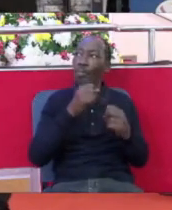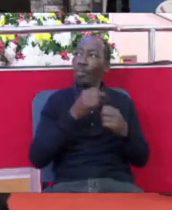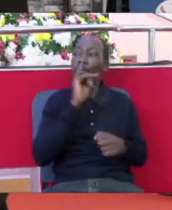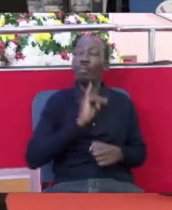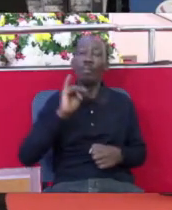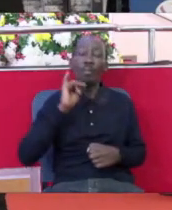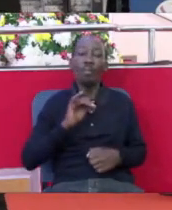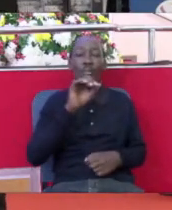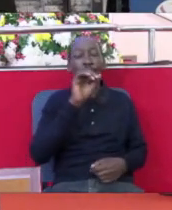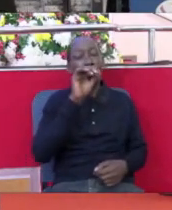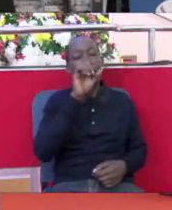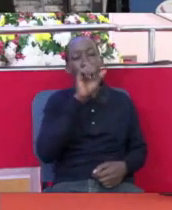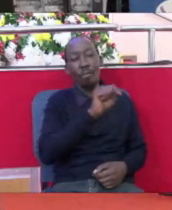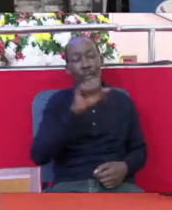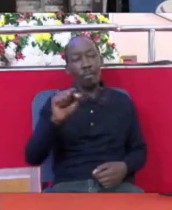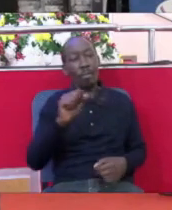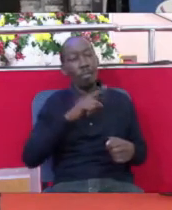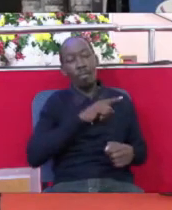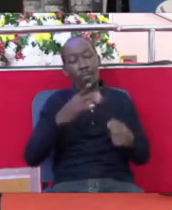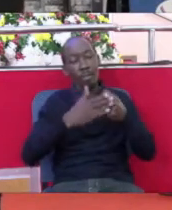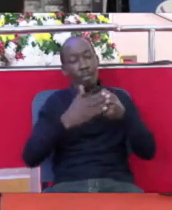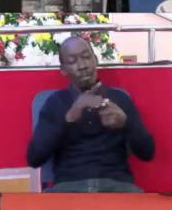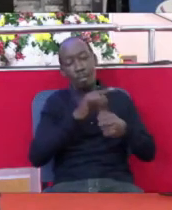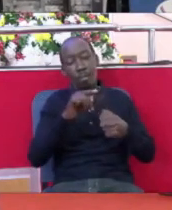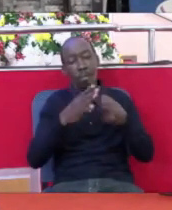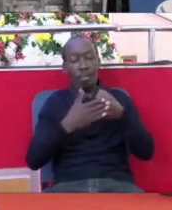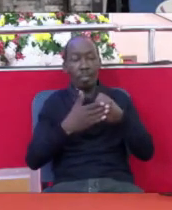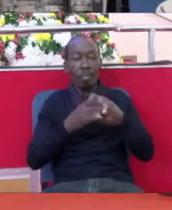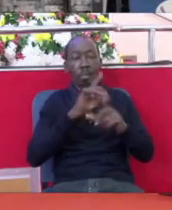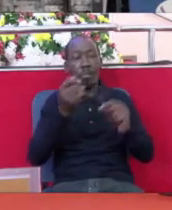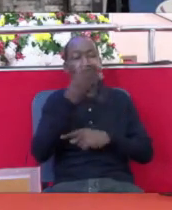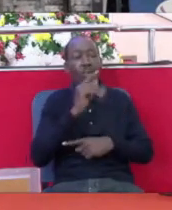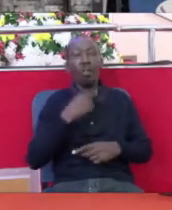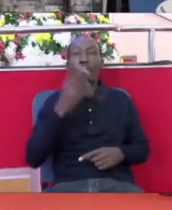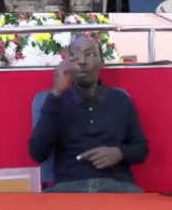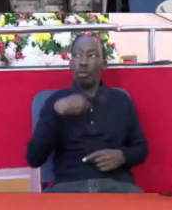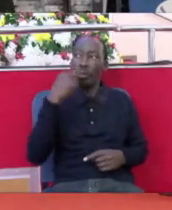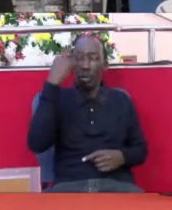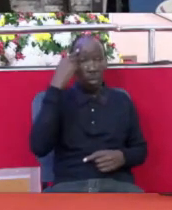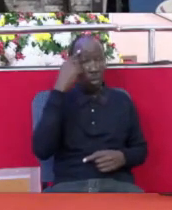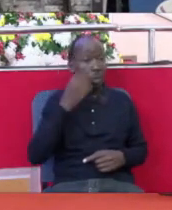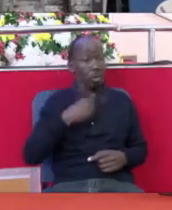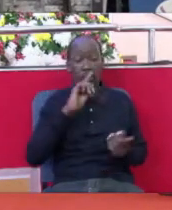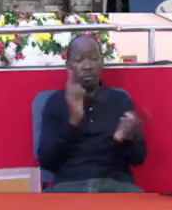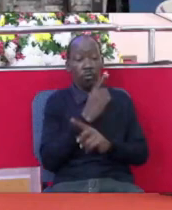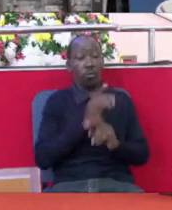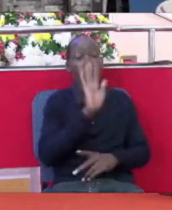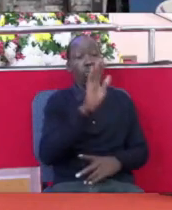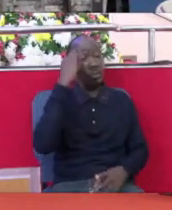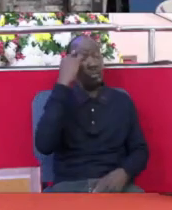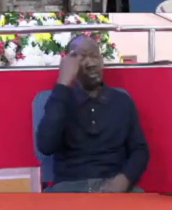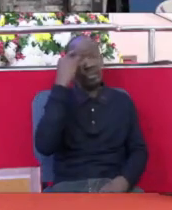9, Isaiah 55 mstari wa 9 hadi 8 hadi 9, the word of God says that for my thoughts are not your thoughts, ya kwamba mawazo yangu sio mawazo